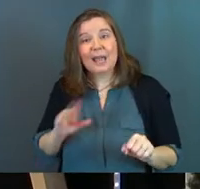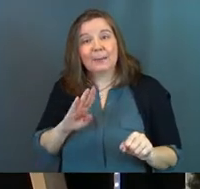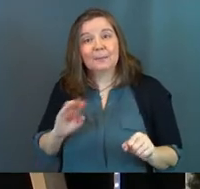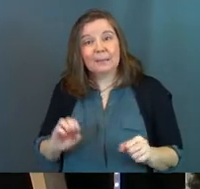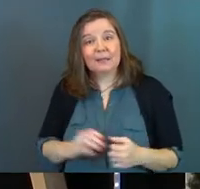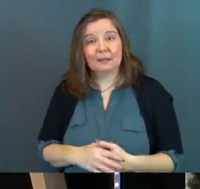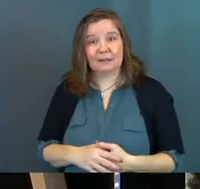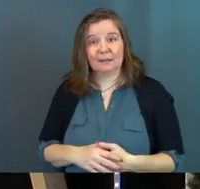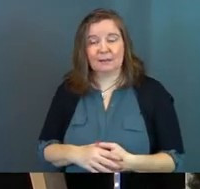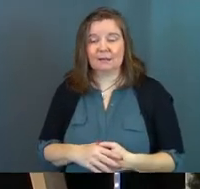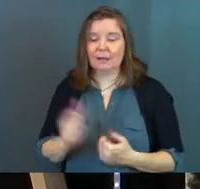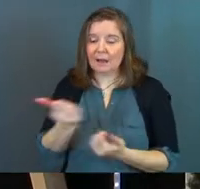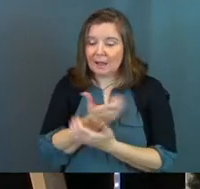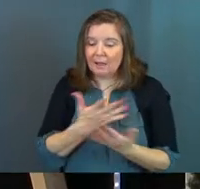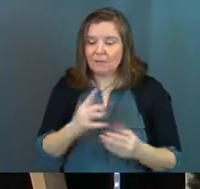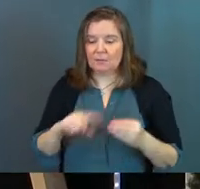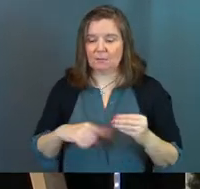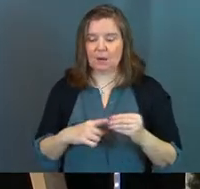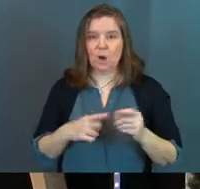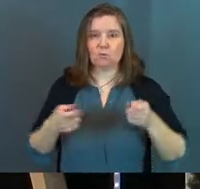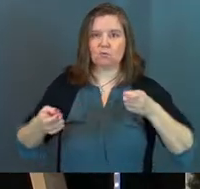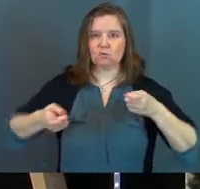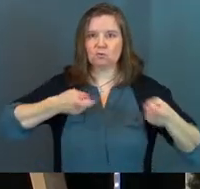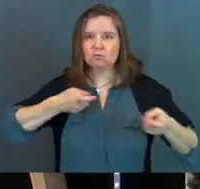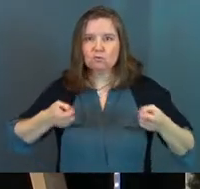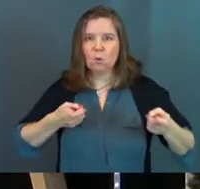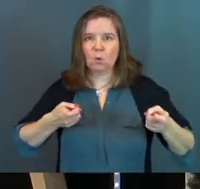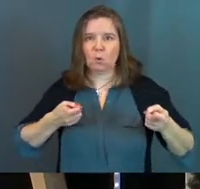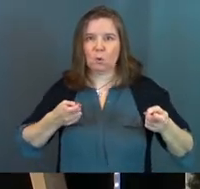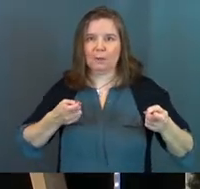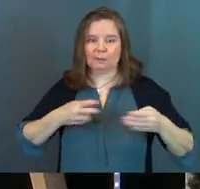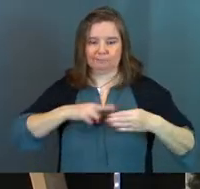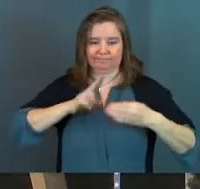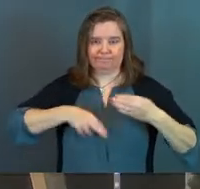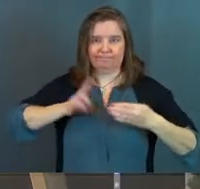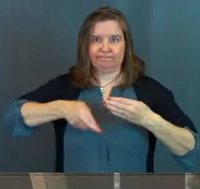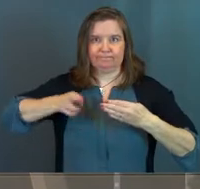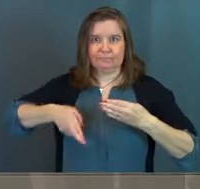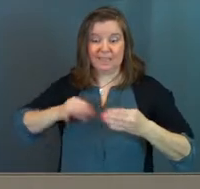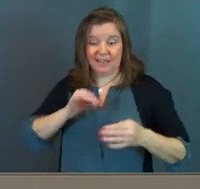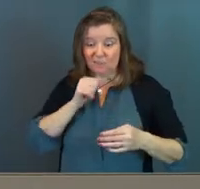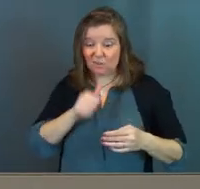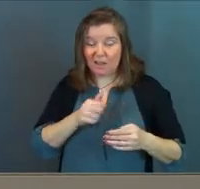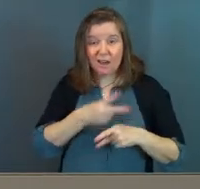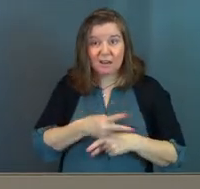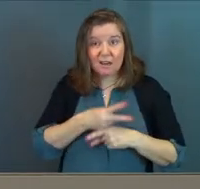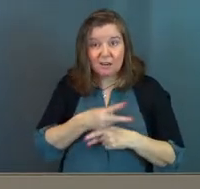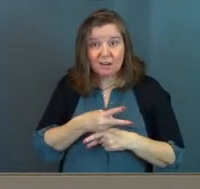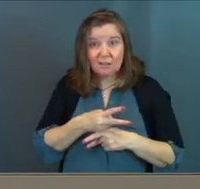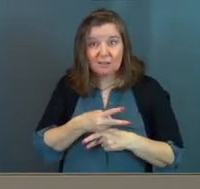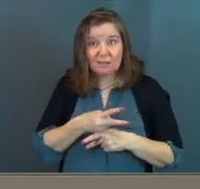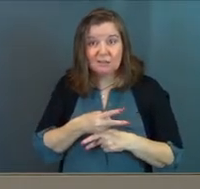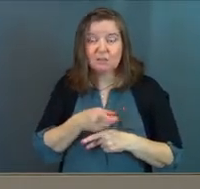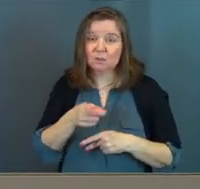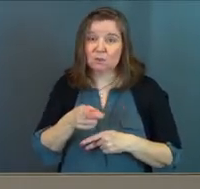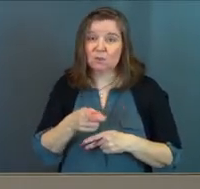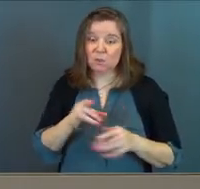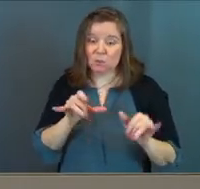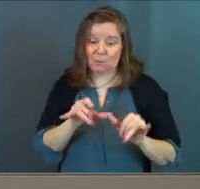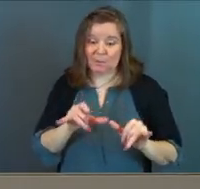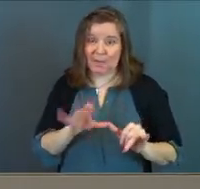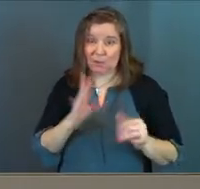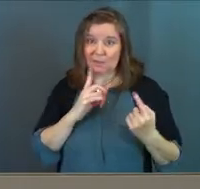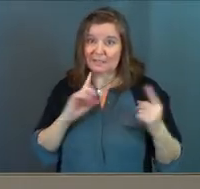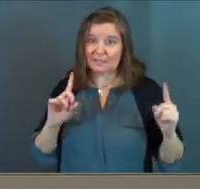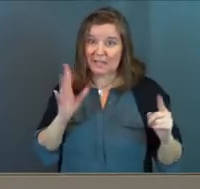be. And everything is about controlling outcomes. And if you're not careful, you will measure